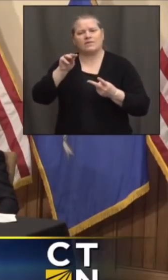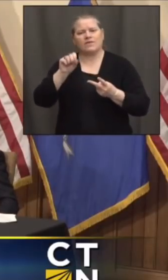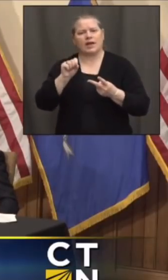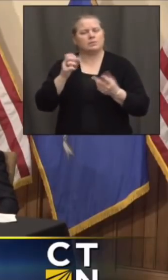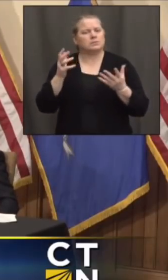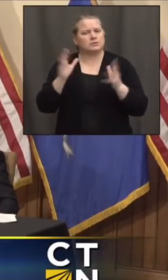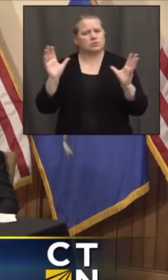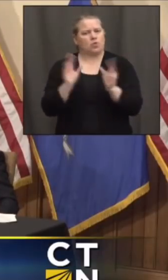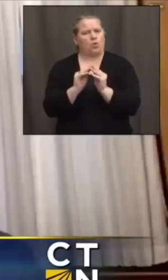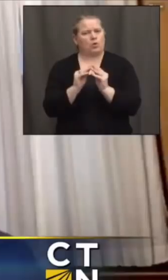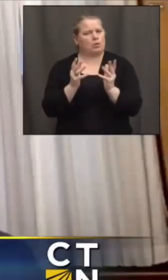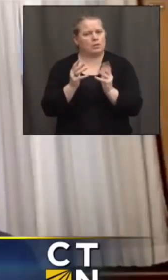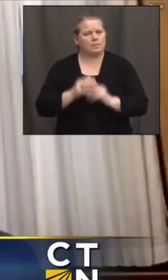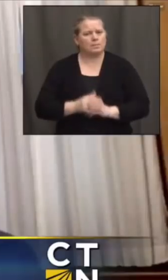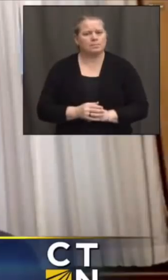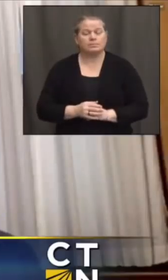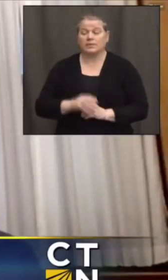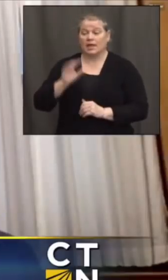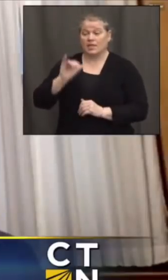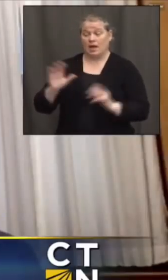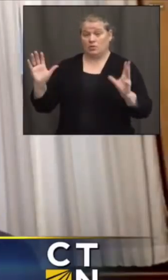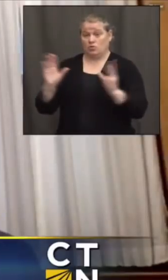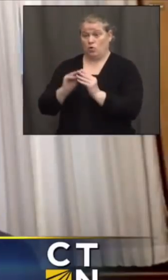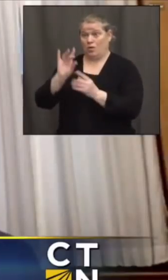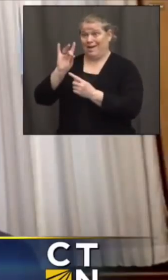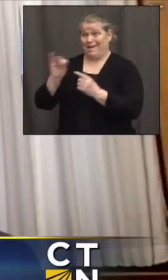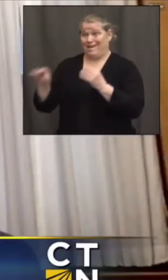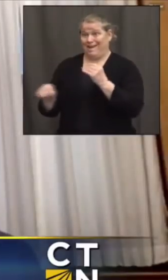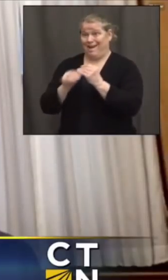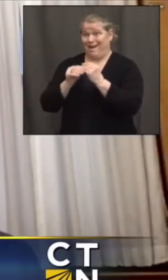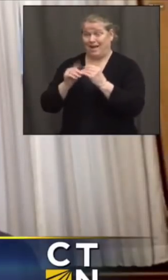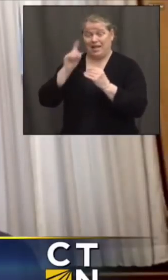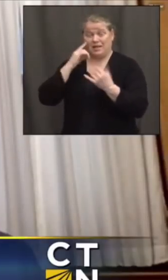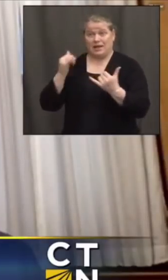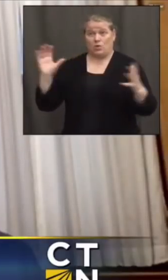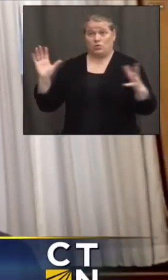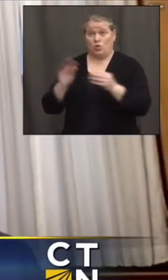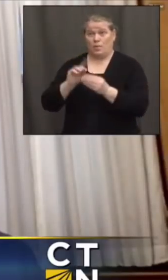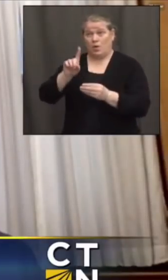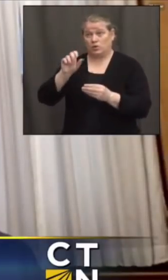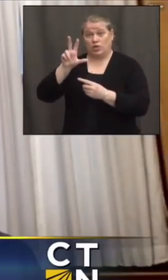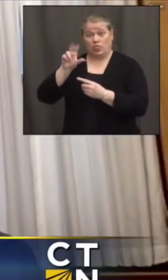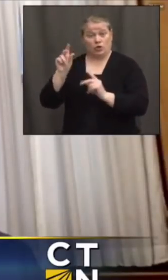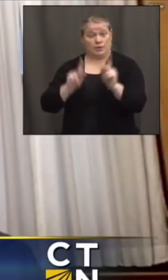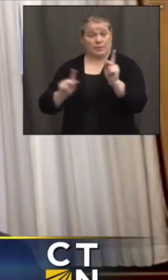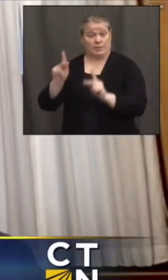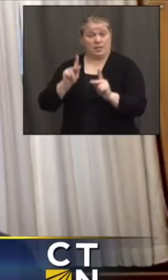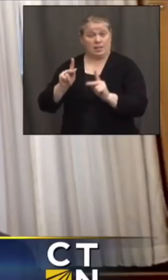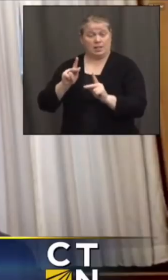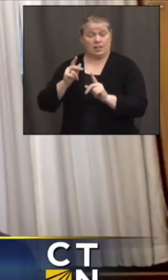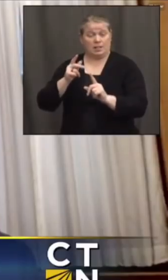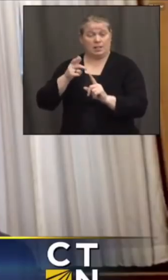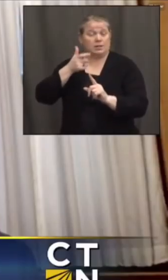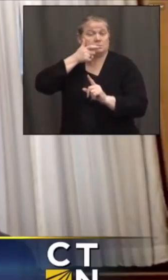With this 80, I believe the team at United Way is at about 130 people answering the phones now.